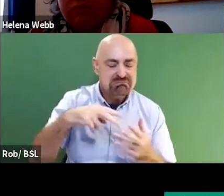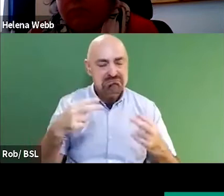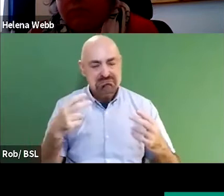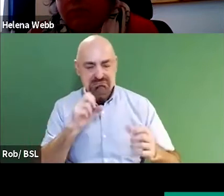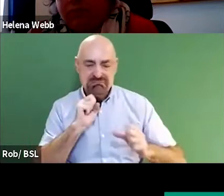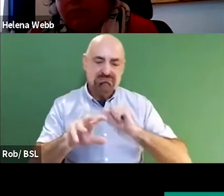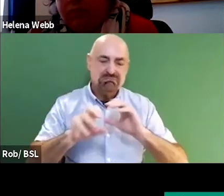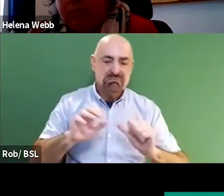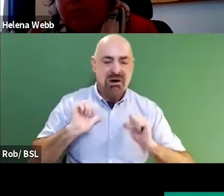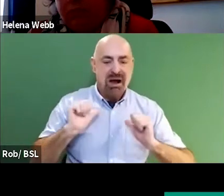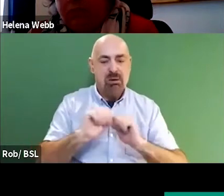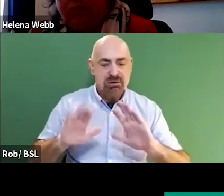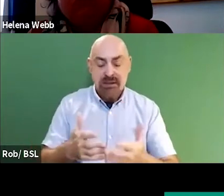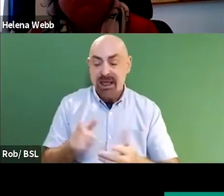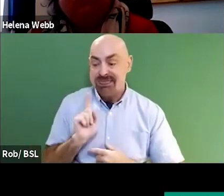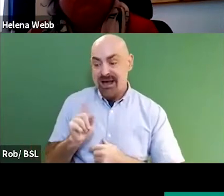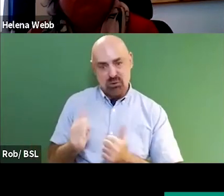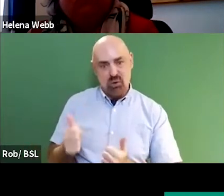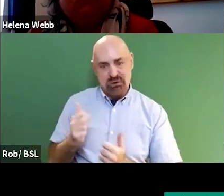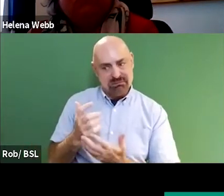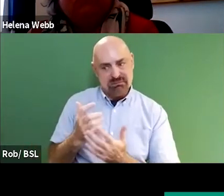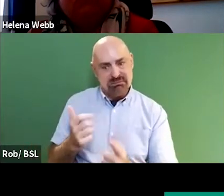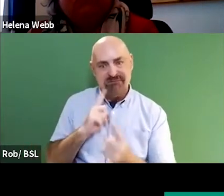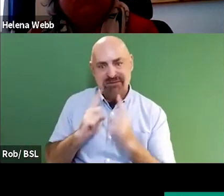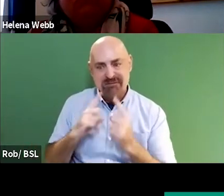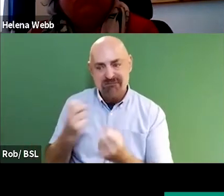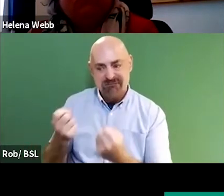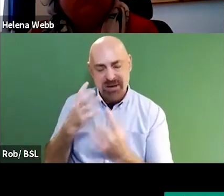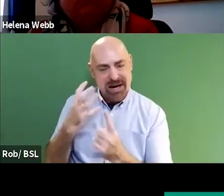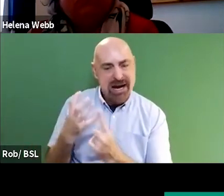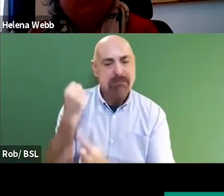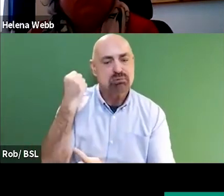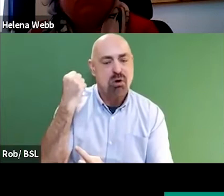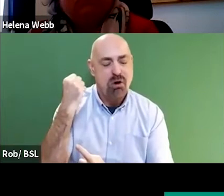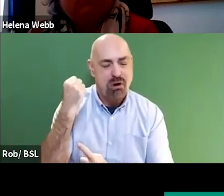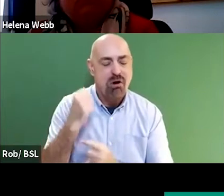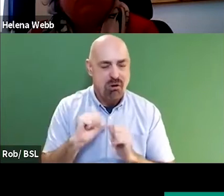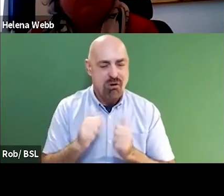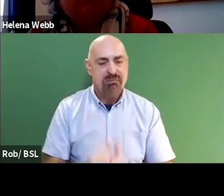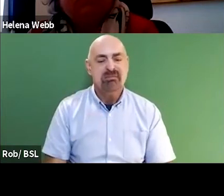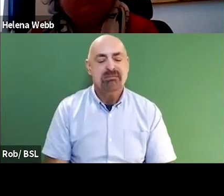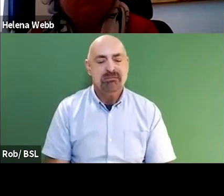well. So it's capturing that as well through some of that relationship-based work.